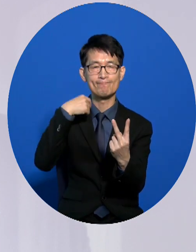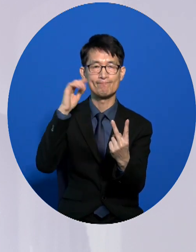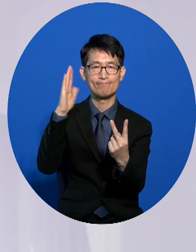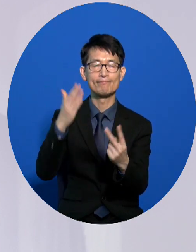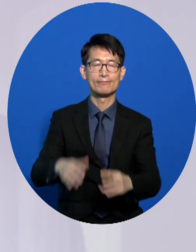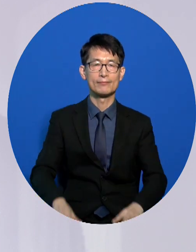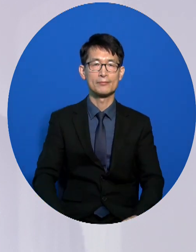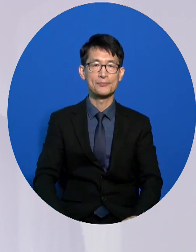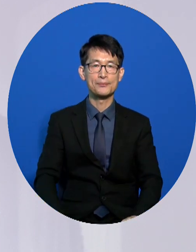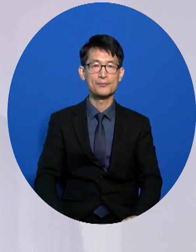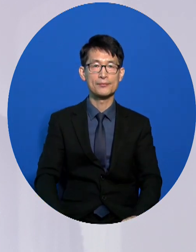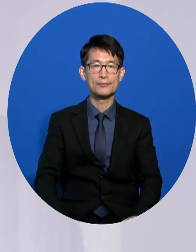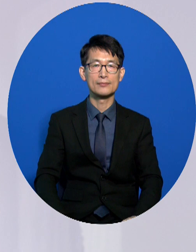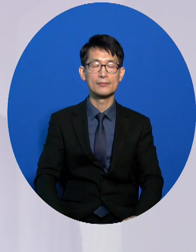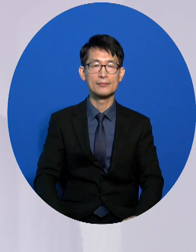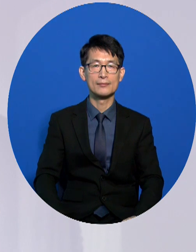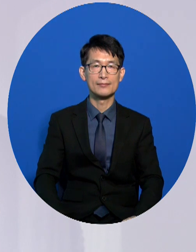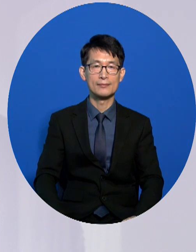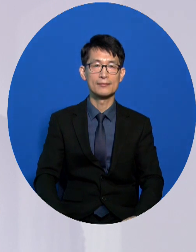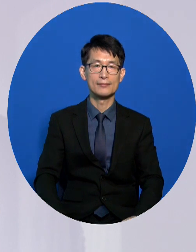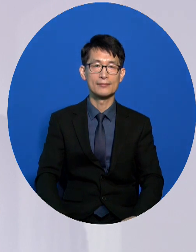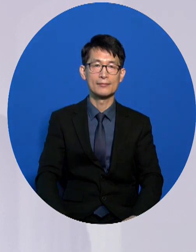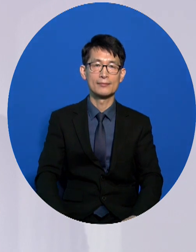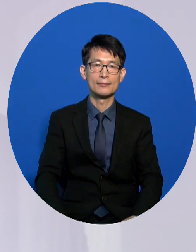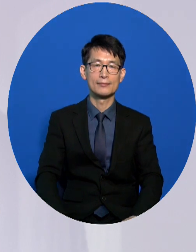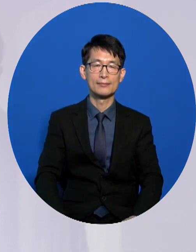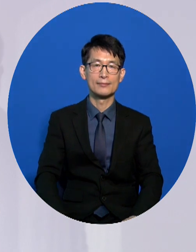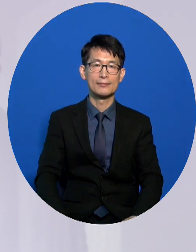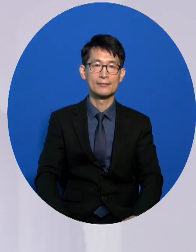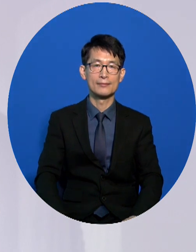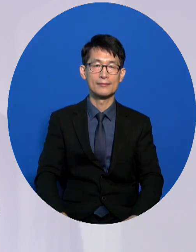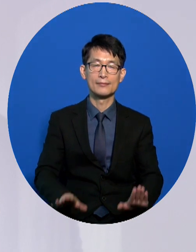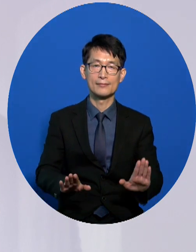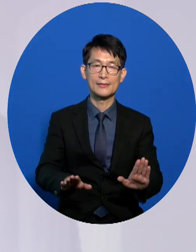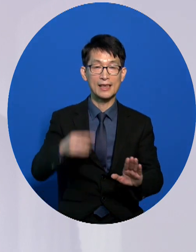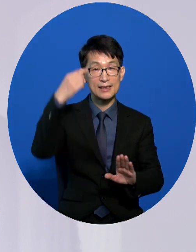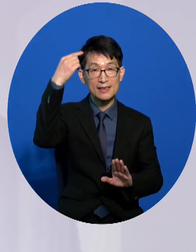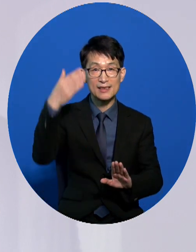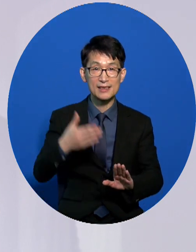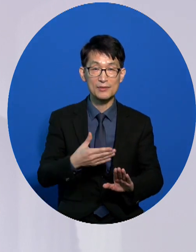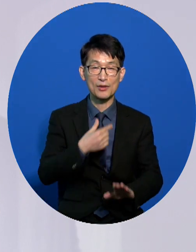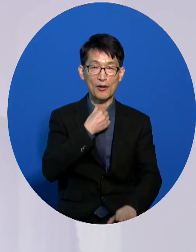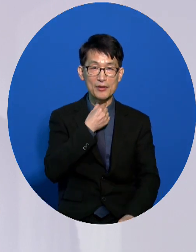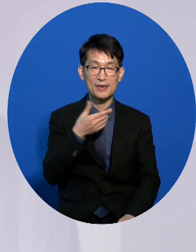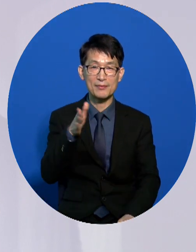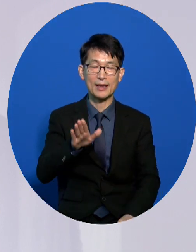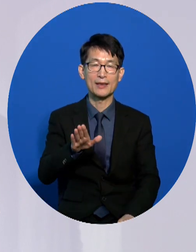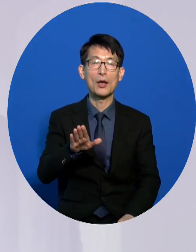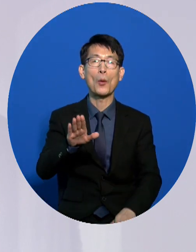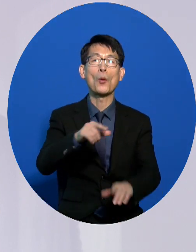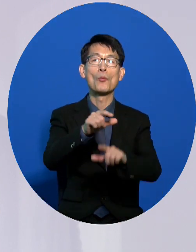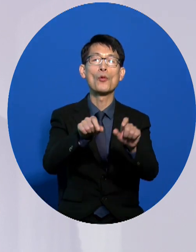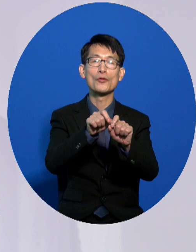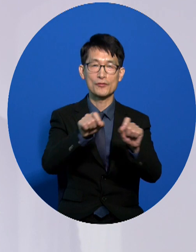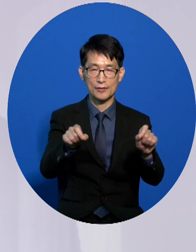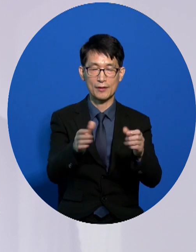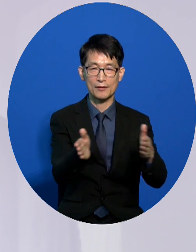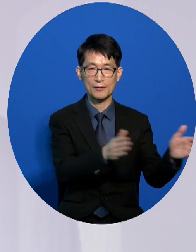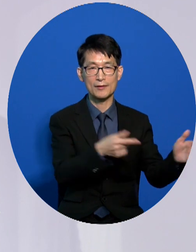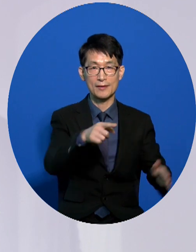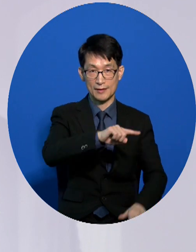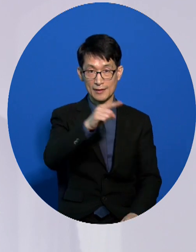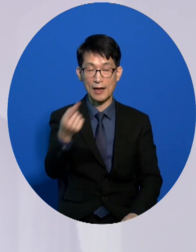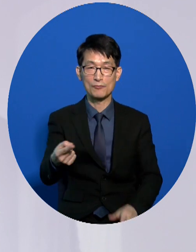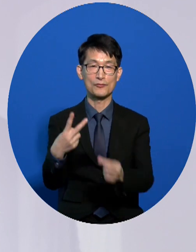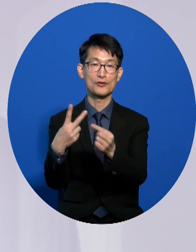these issues. So thank you very much for that very insightful presentation. I'm sure you have many questions, but would like to listen